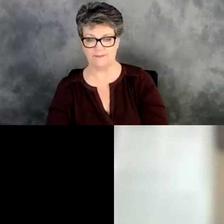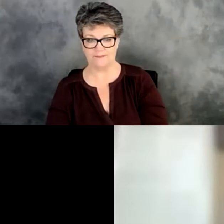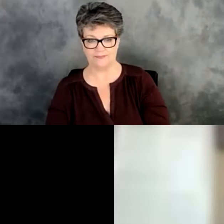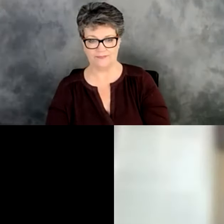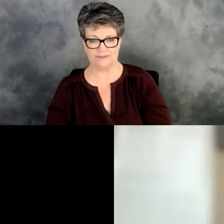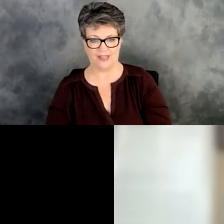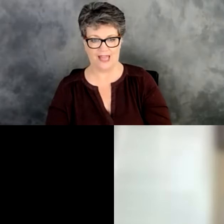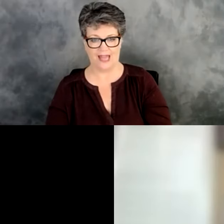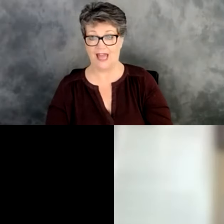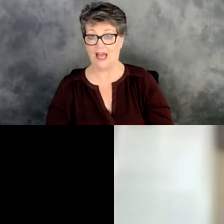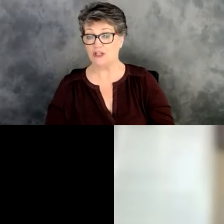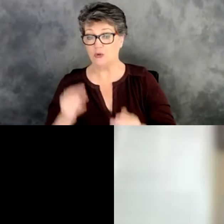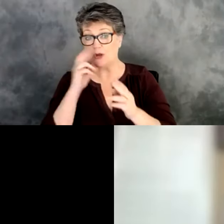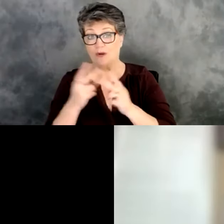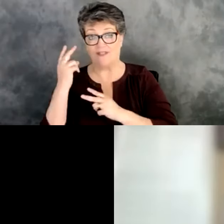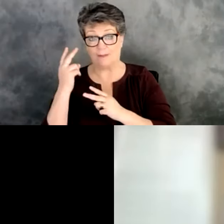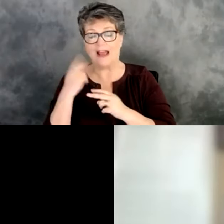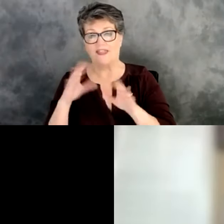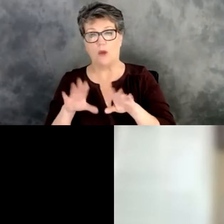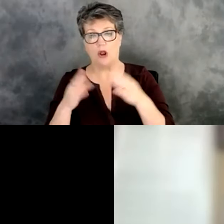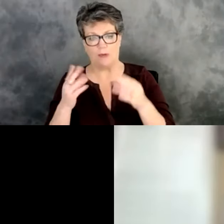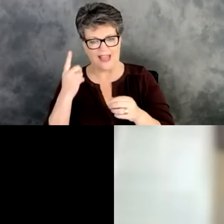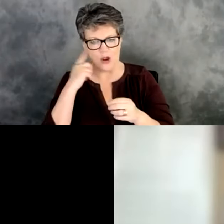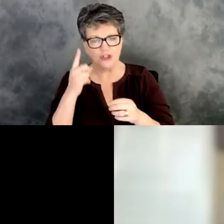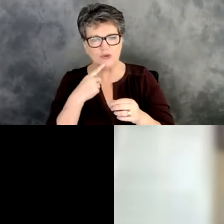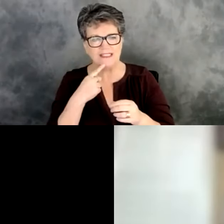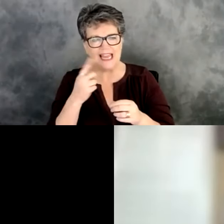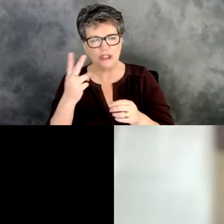Marcy, I mainly want to reflect back and then I want to open. I think I heard you say two